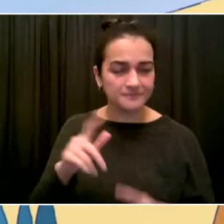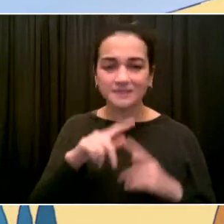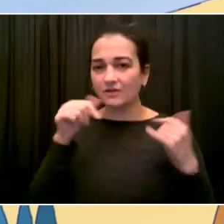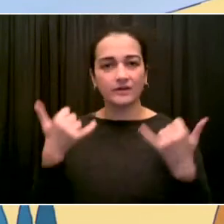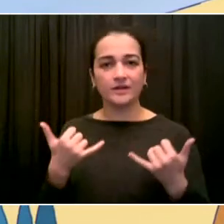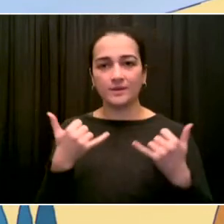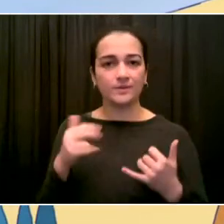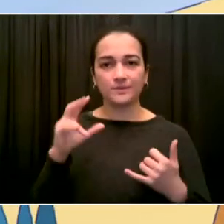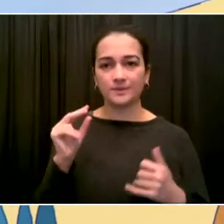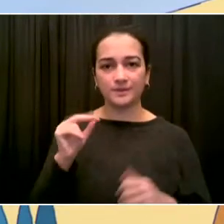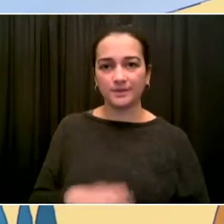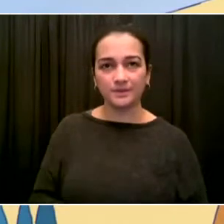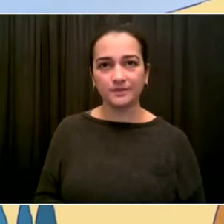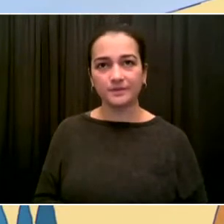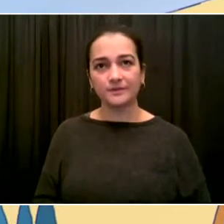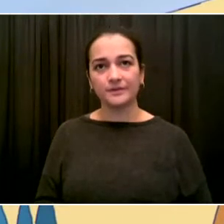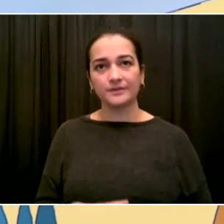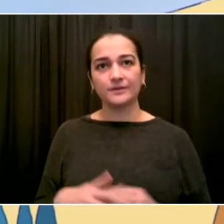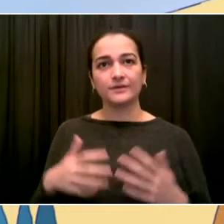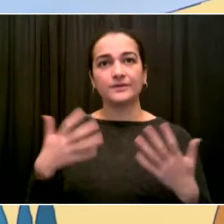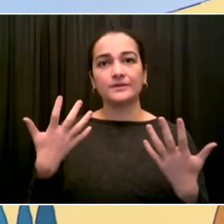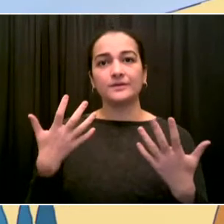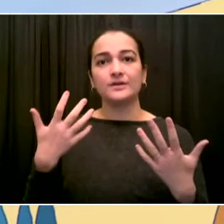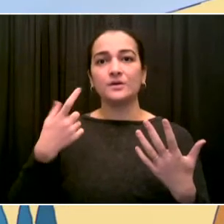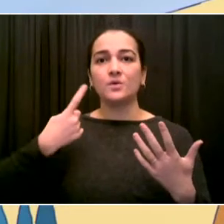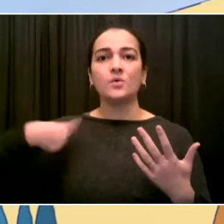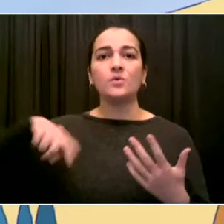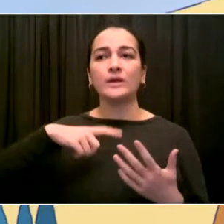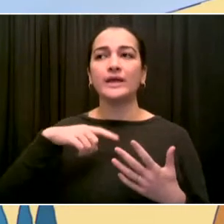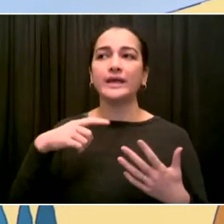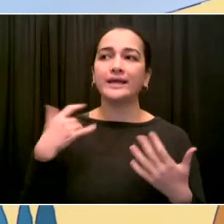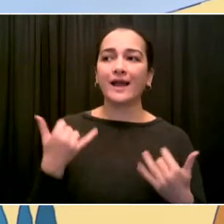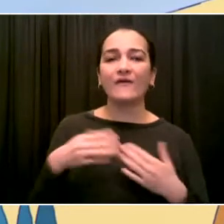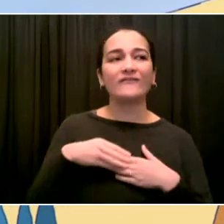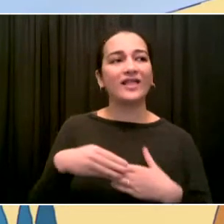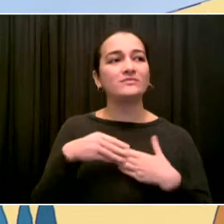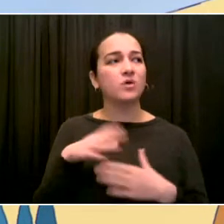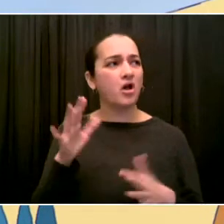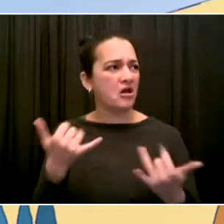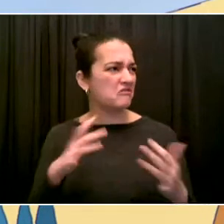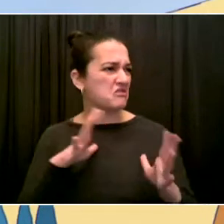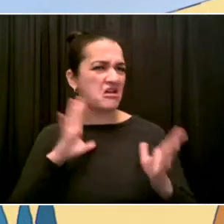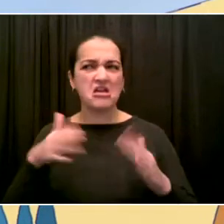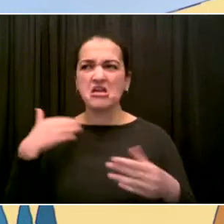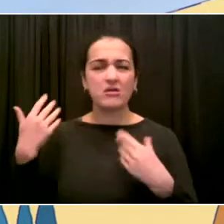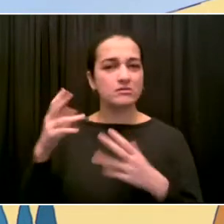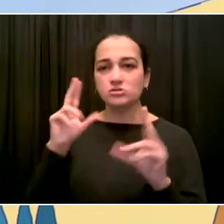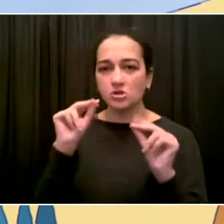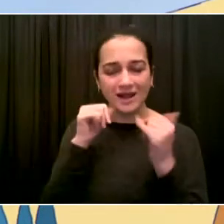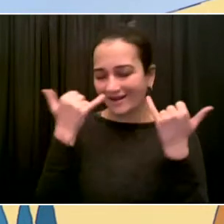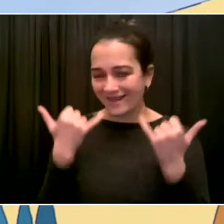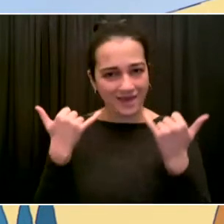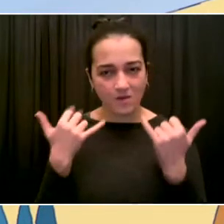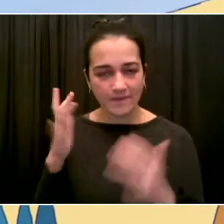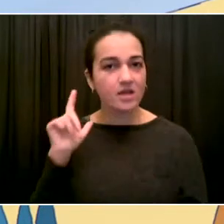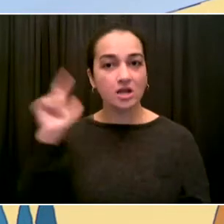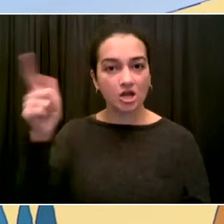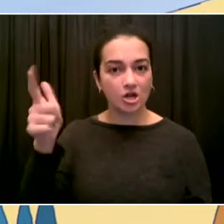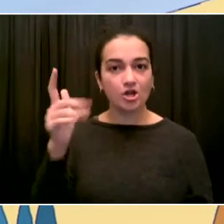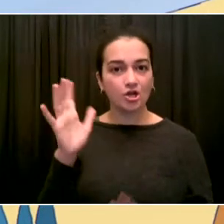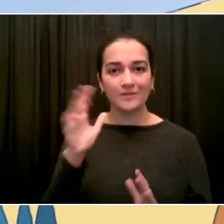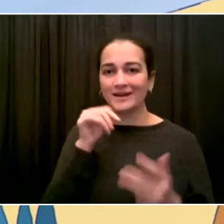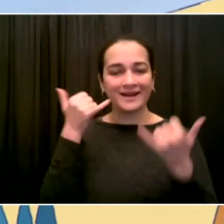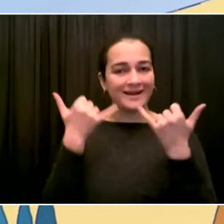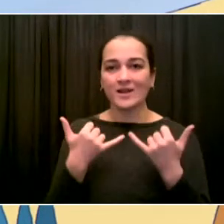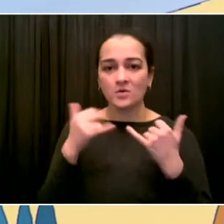at some point, we would love to take away the mask restriction, but that has to be based on the data and the science. We have to be really, really sure